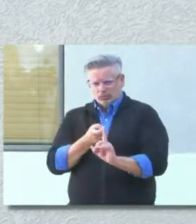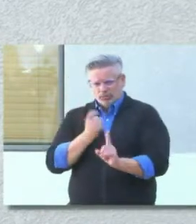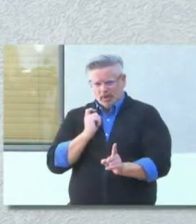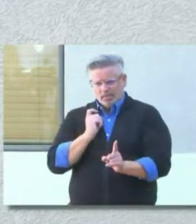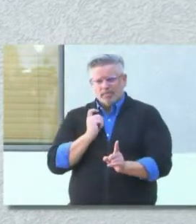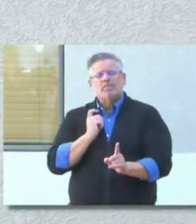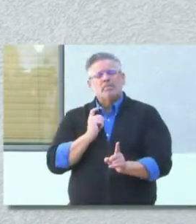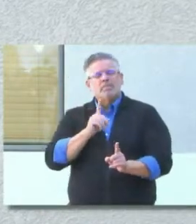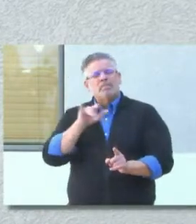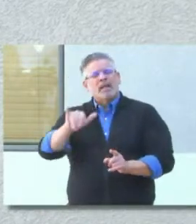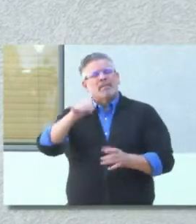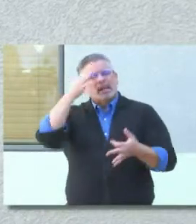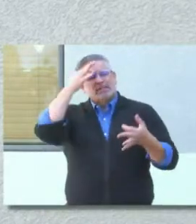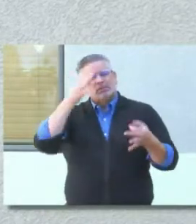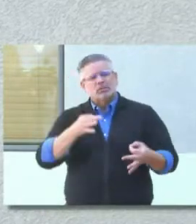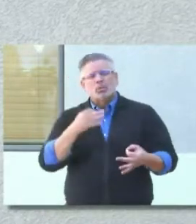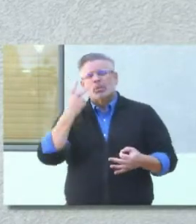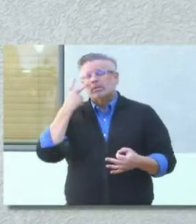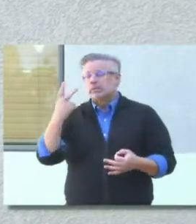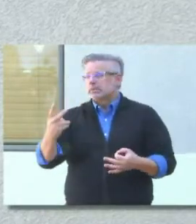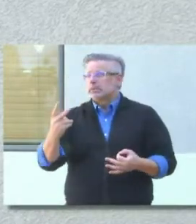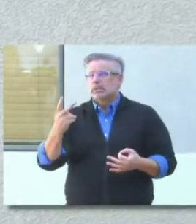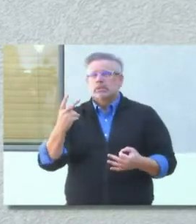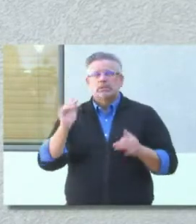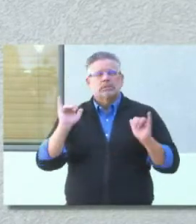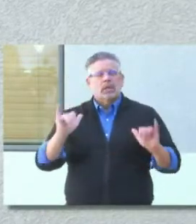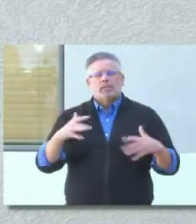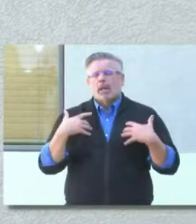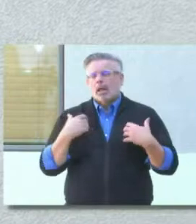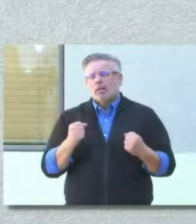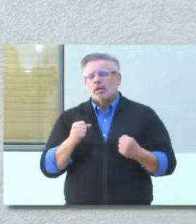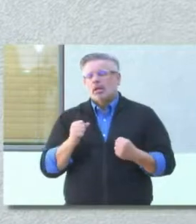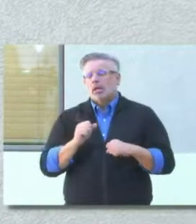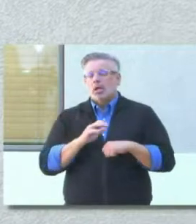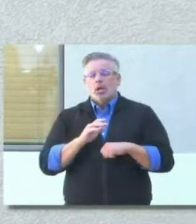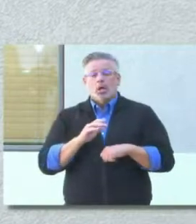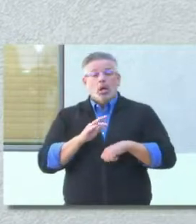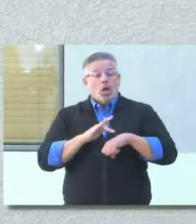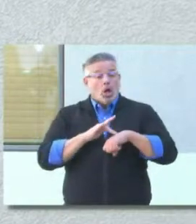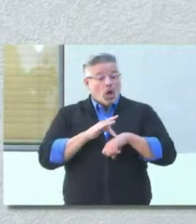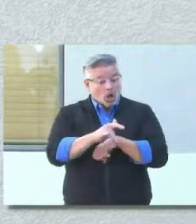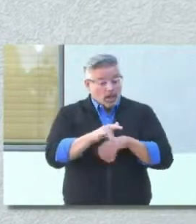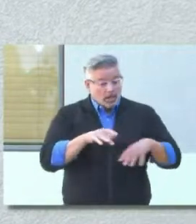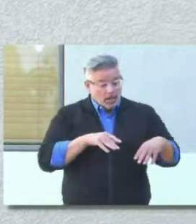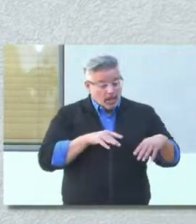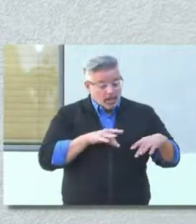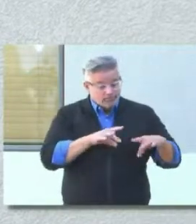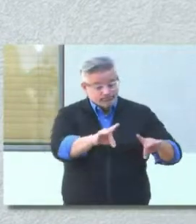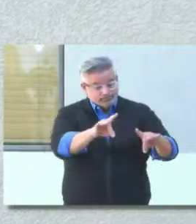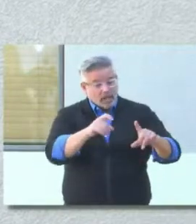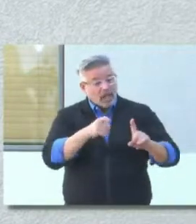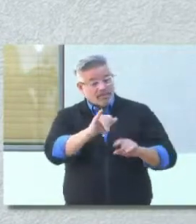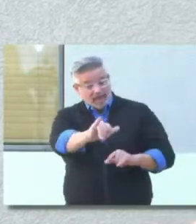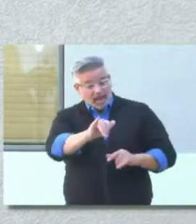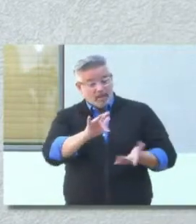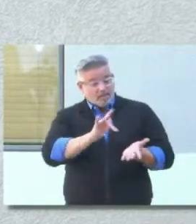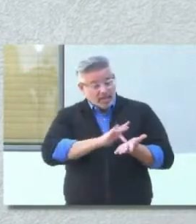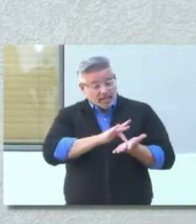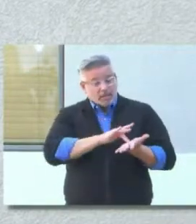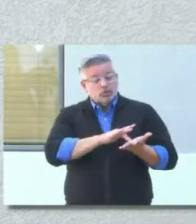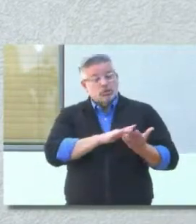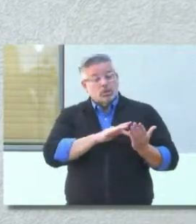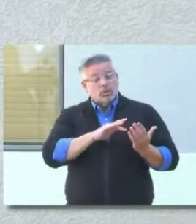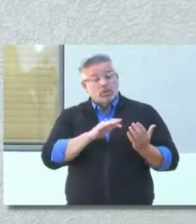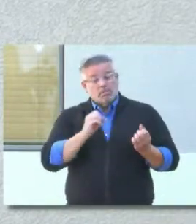from to make that decision. We see this all the time in healthcare. Early adopters of some therapies, of some medications, and then over